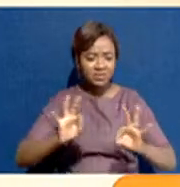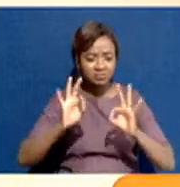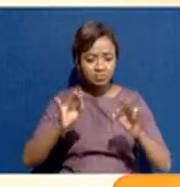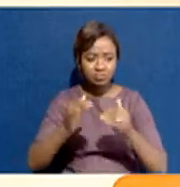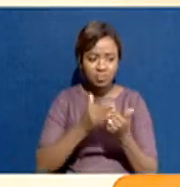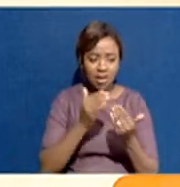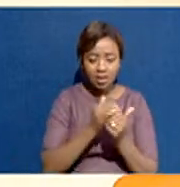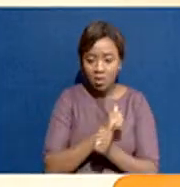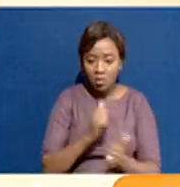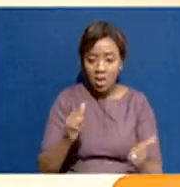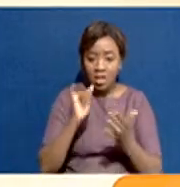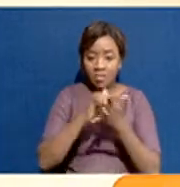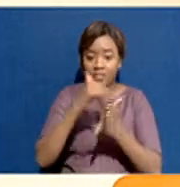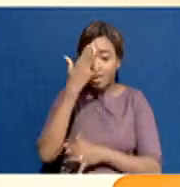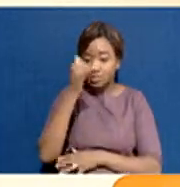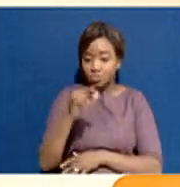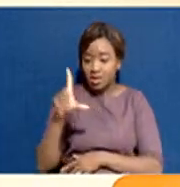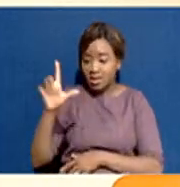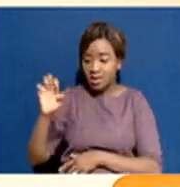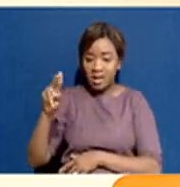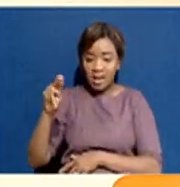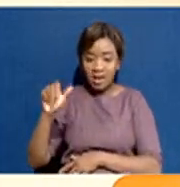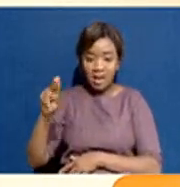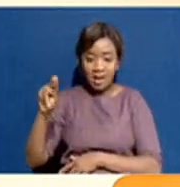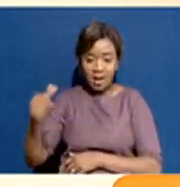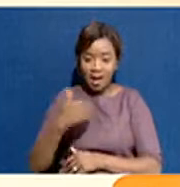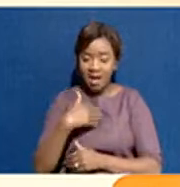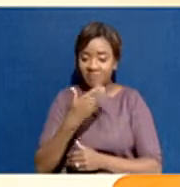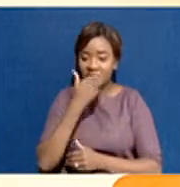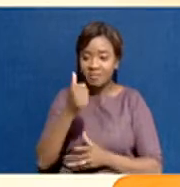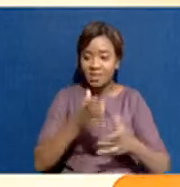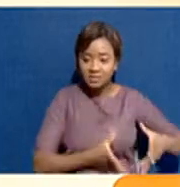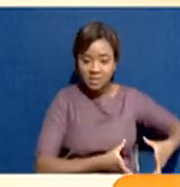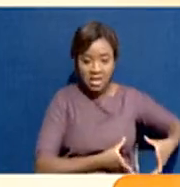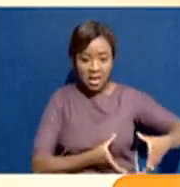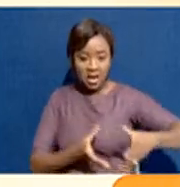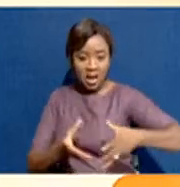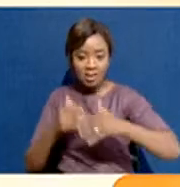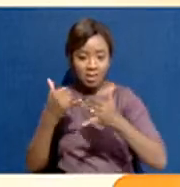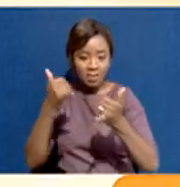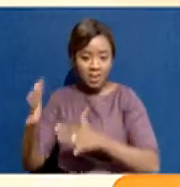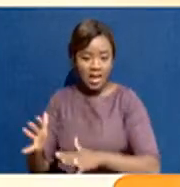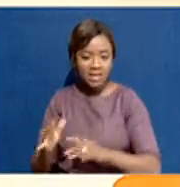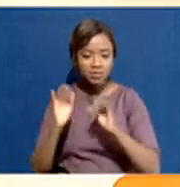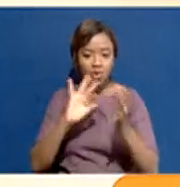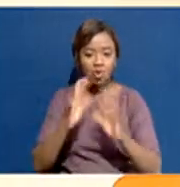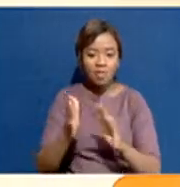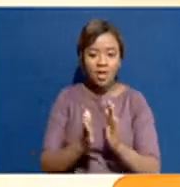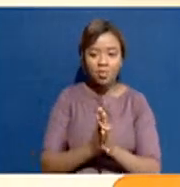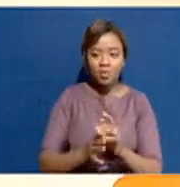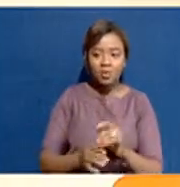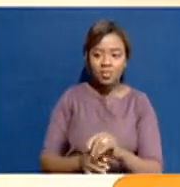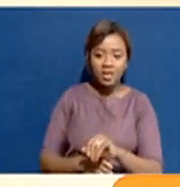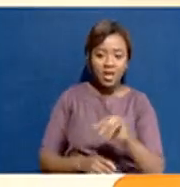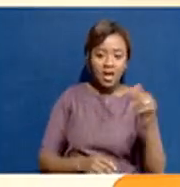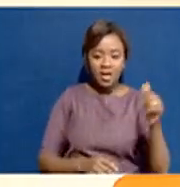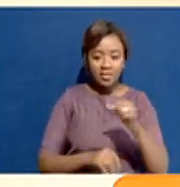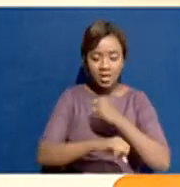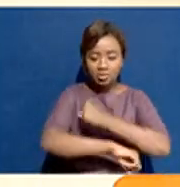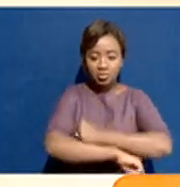is why Lenana would produce the best rugby players compared to, say, Olonana School in